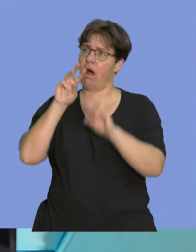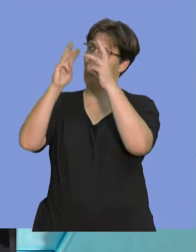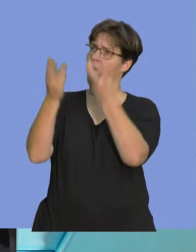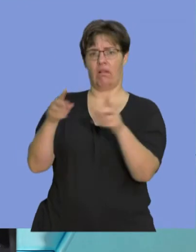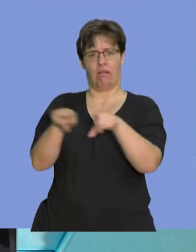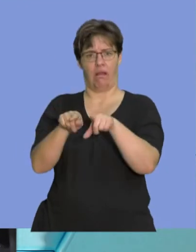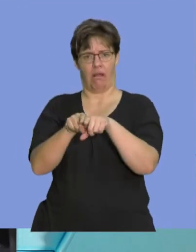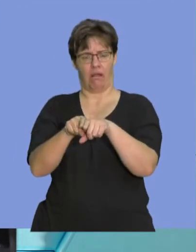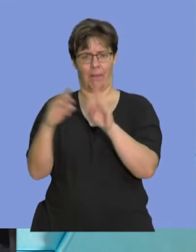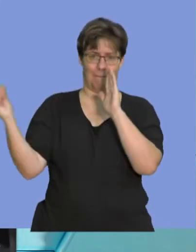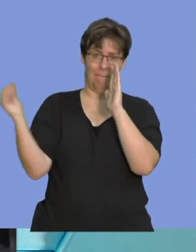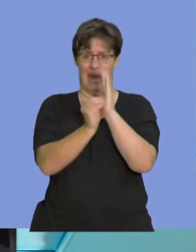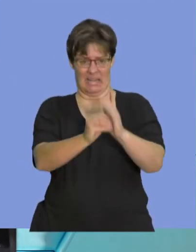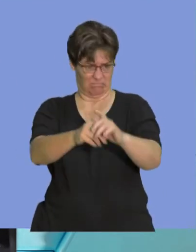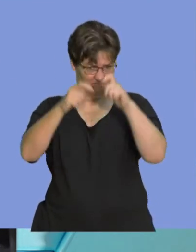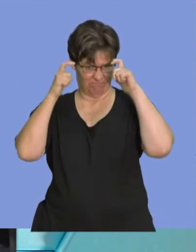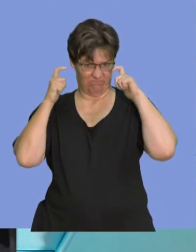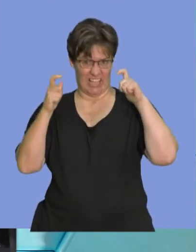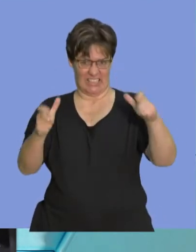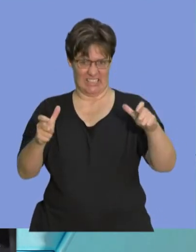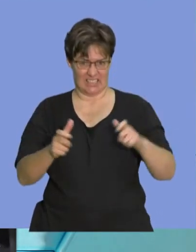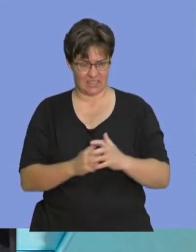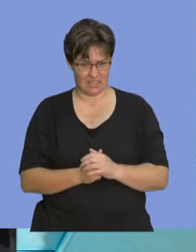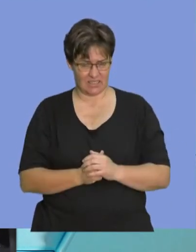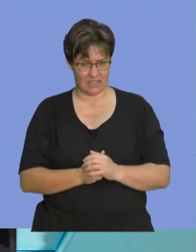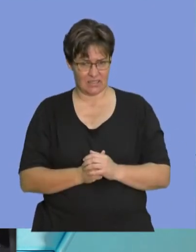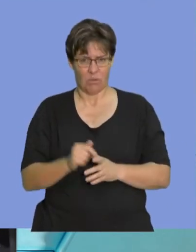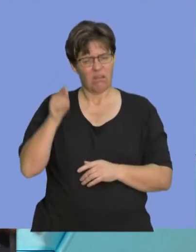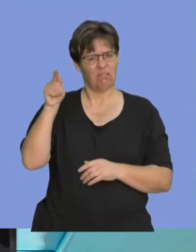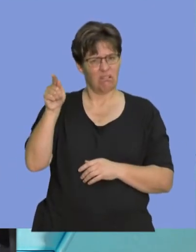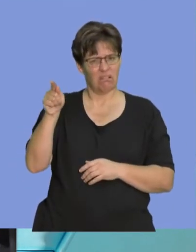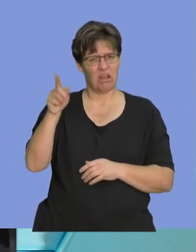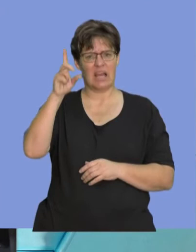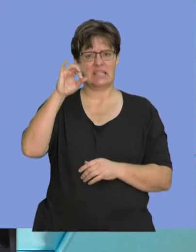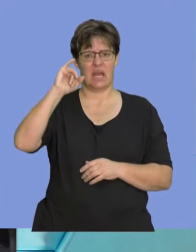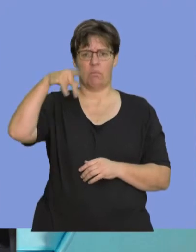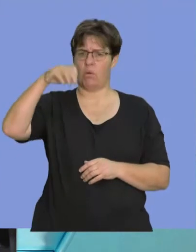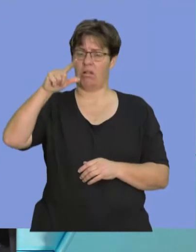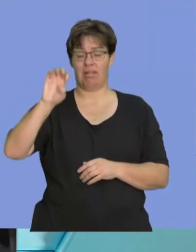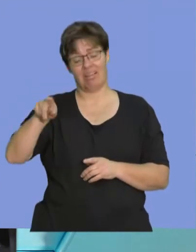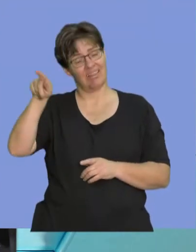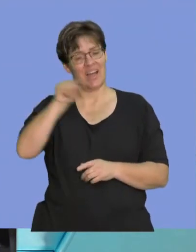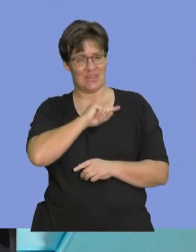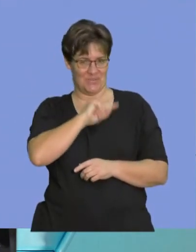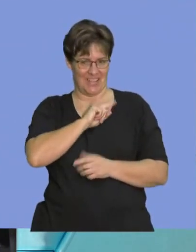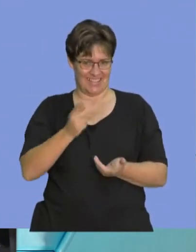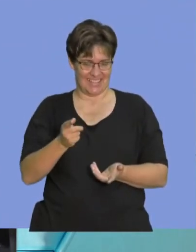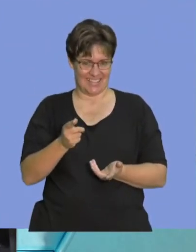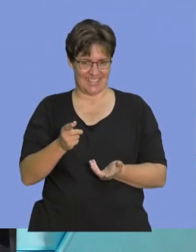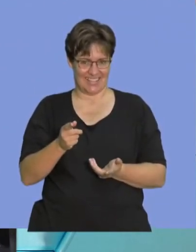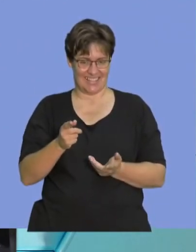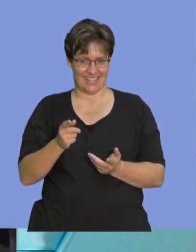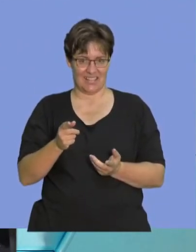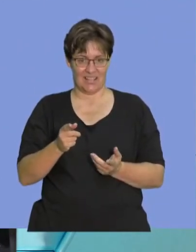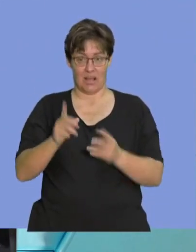Earth as as a huge magnet, because it is also a dipole, and as a result of that, it means around